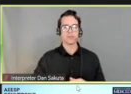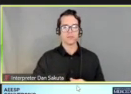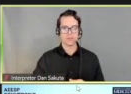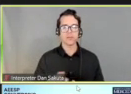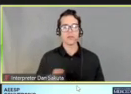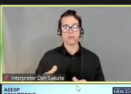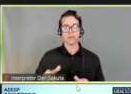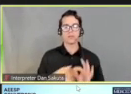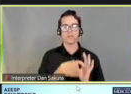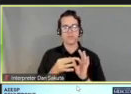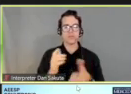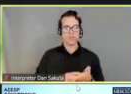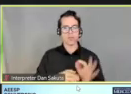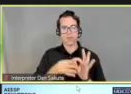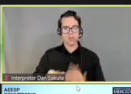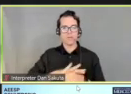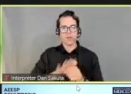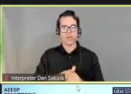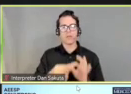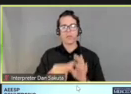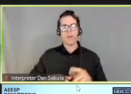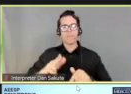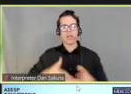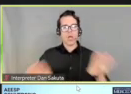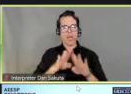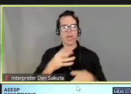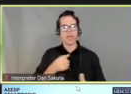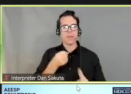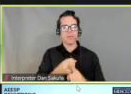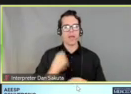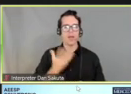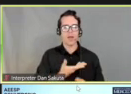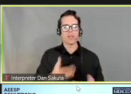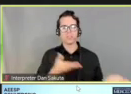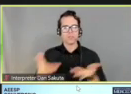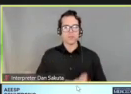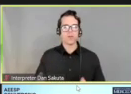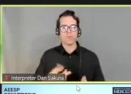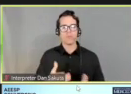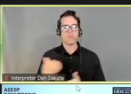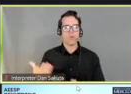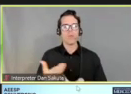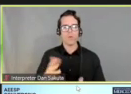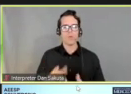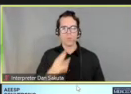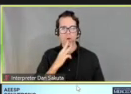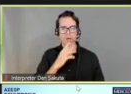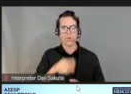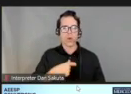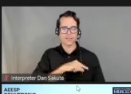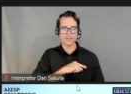COVID-19 related building closures and the impacts on our distributed potable water quality. Welcome, Dr. Whelton.